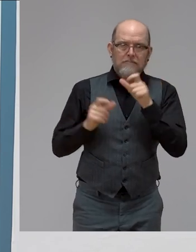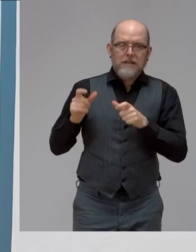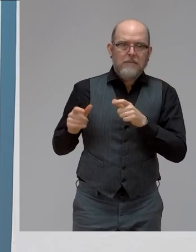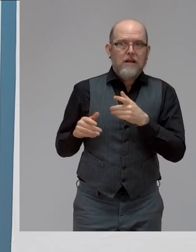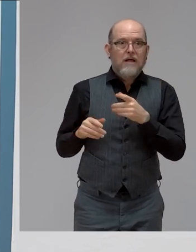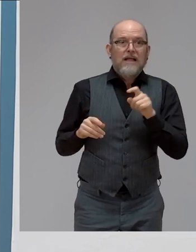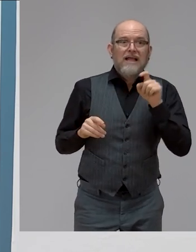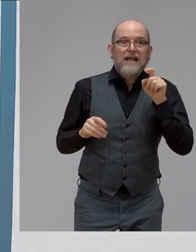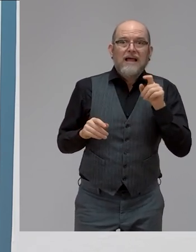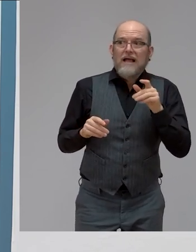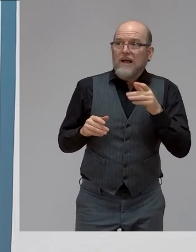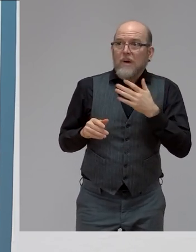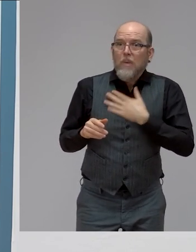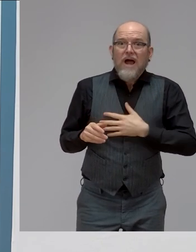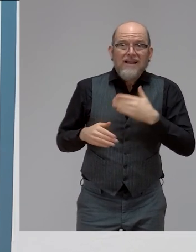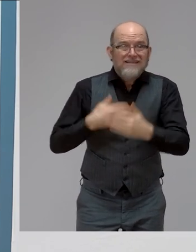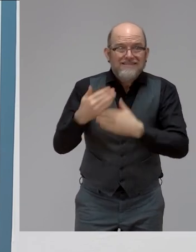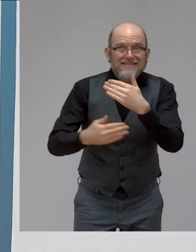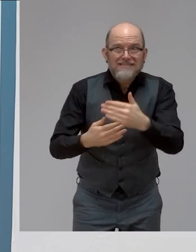and software.